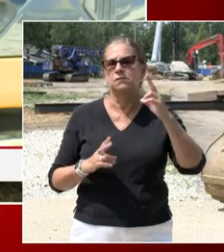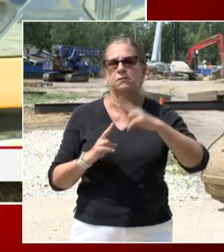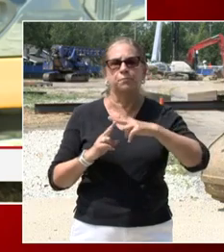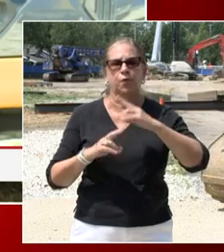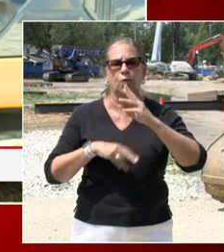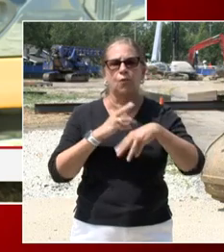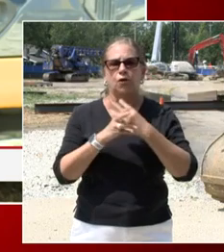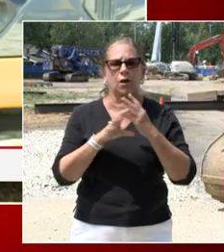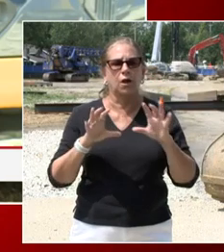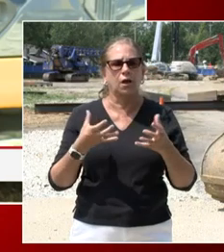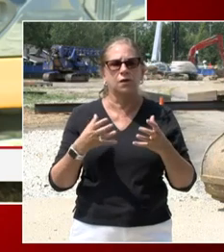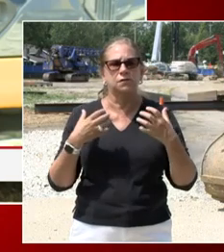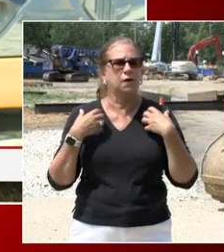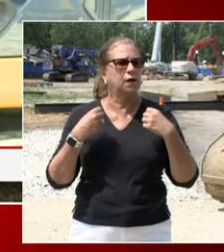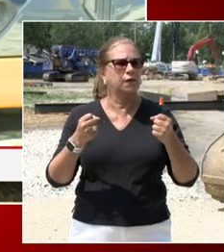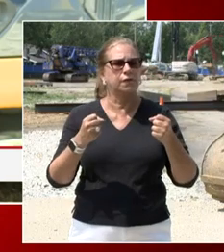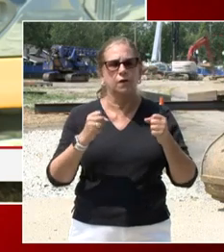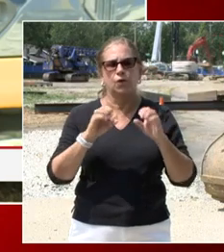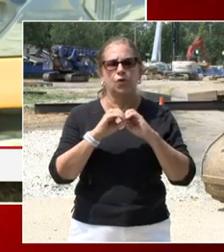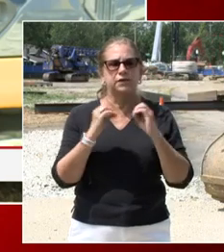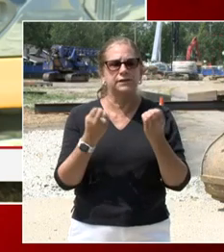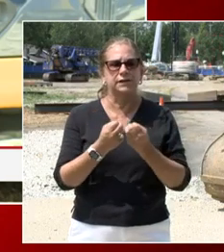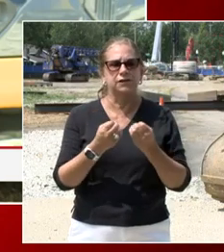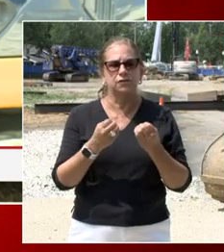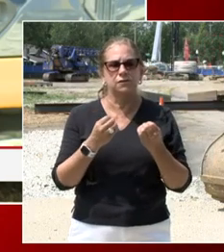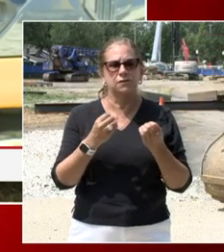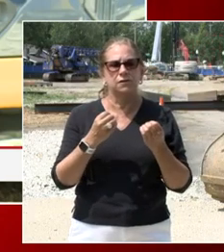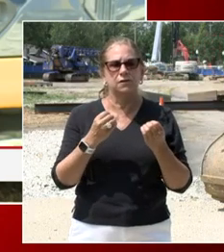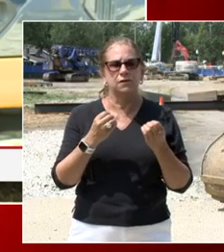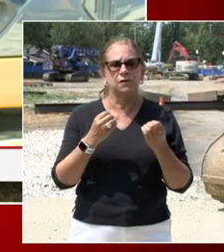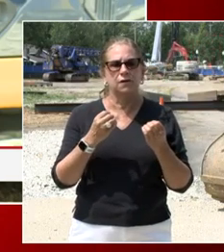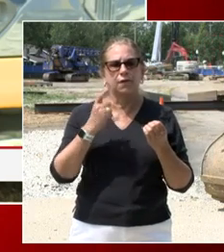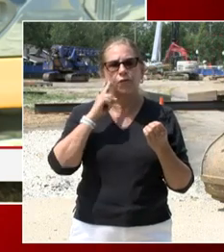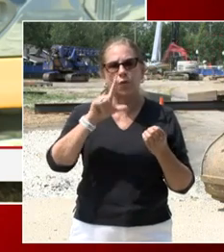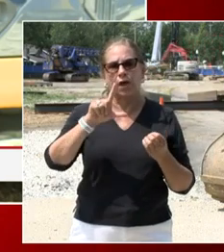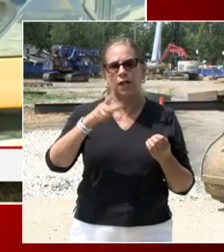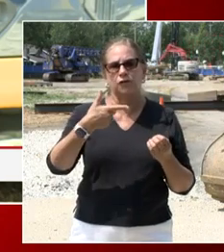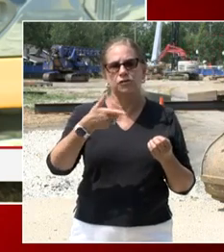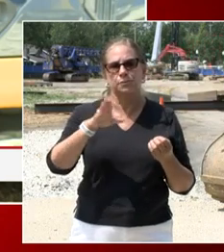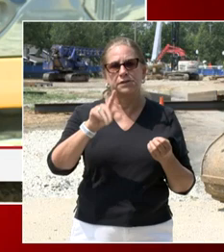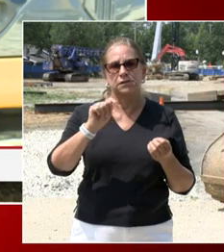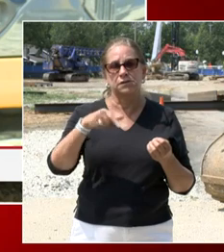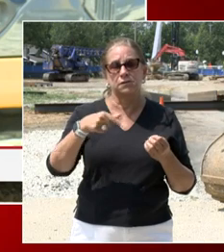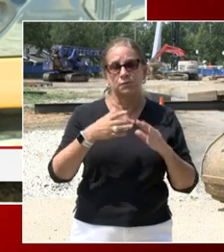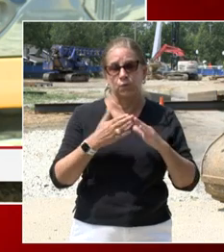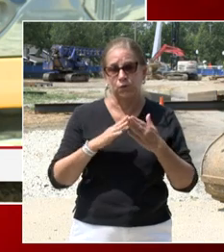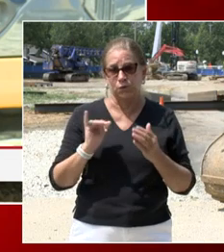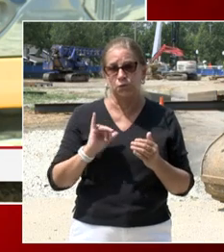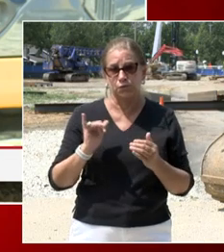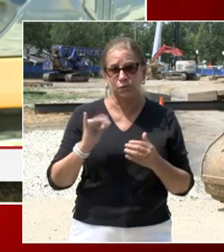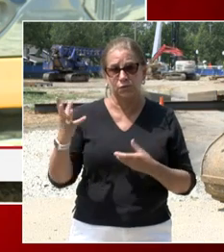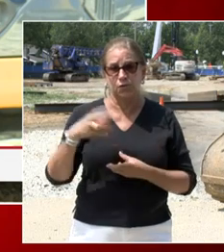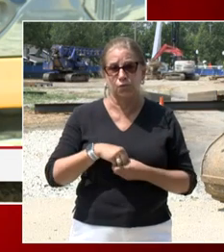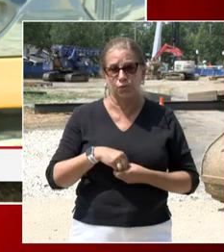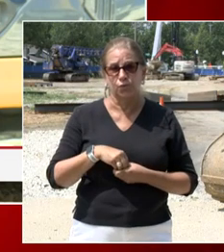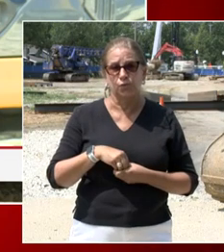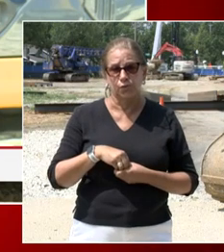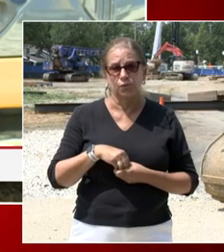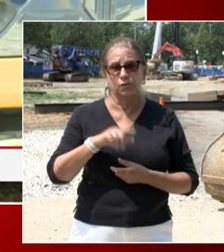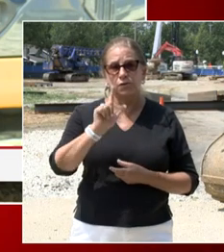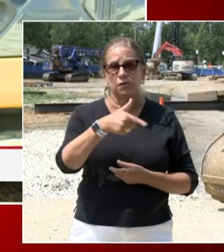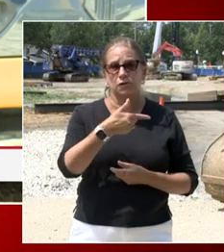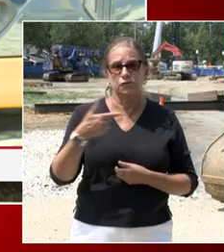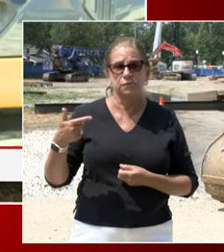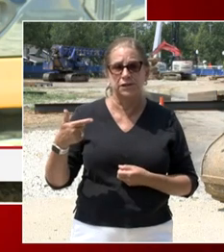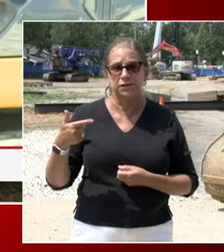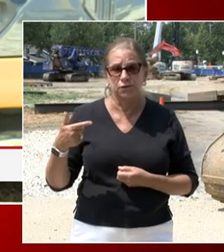especially for the LGBTQ community right here in the District of Columbia. They've been